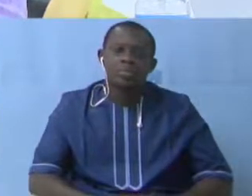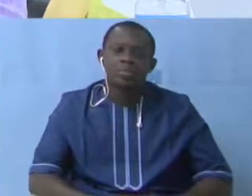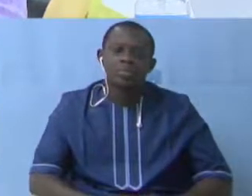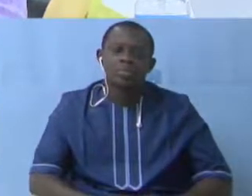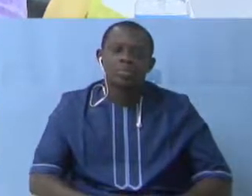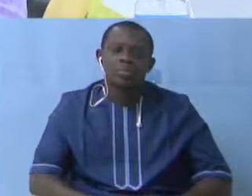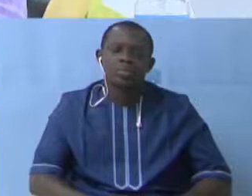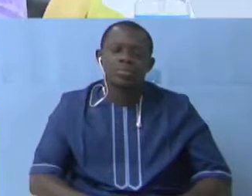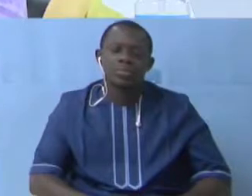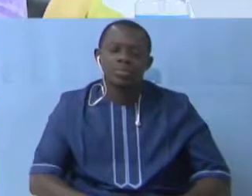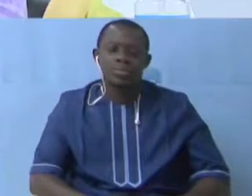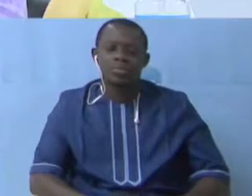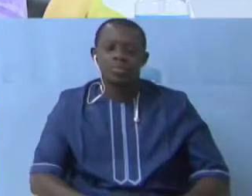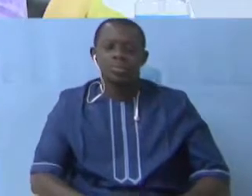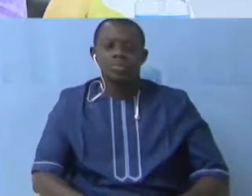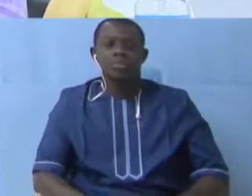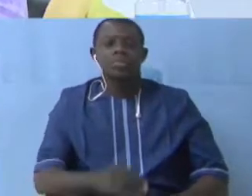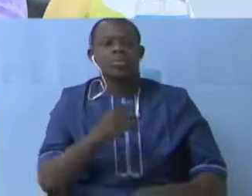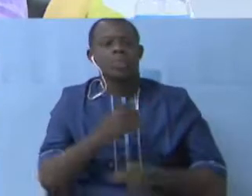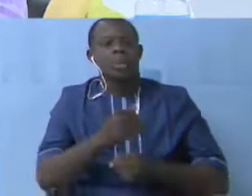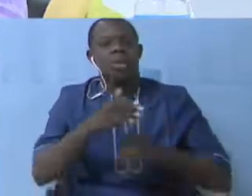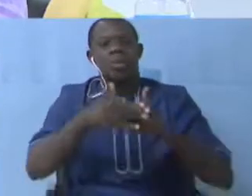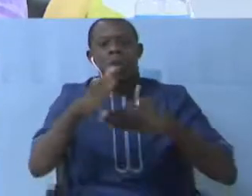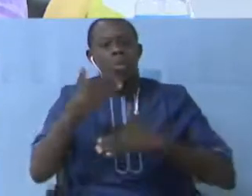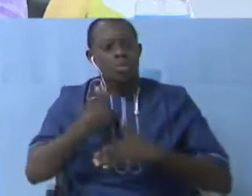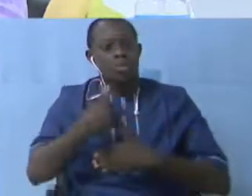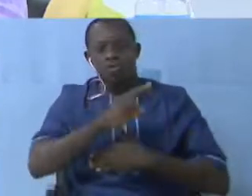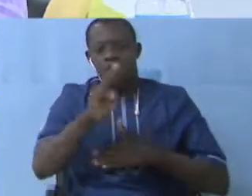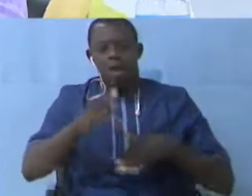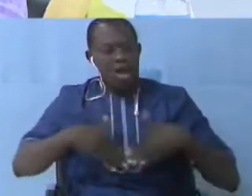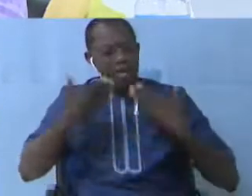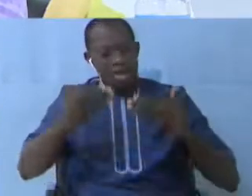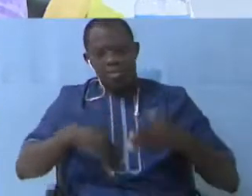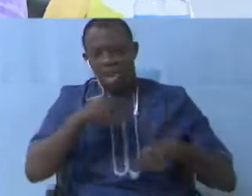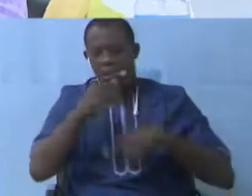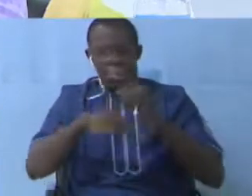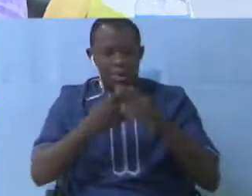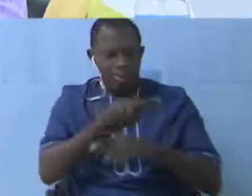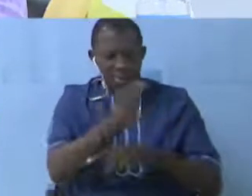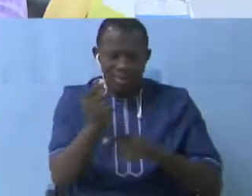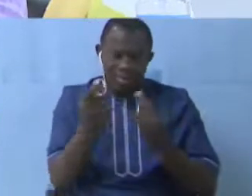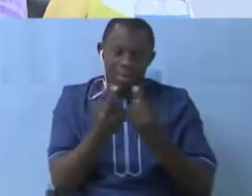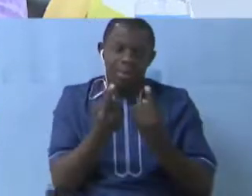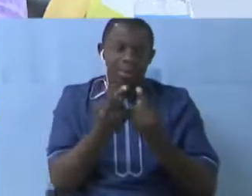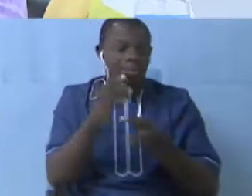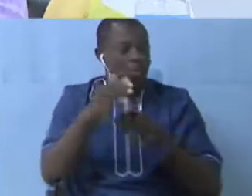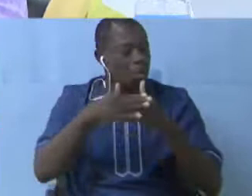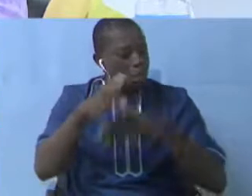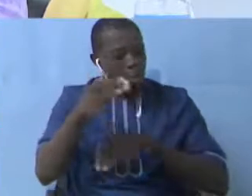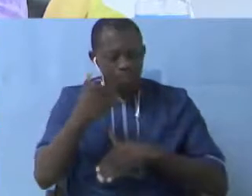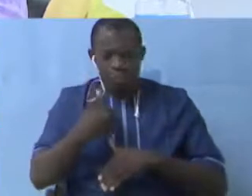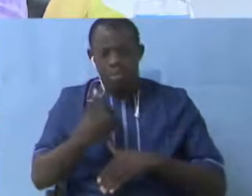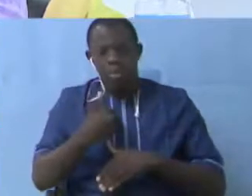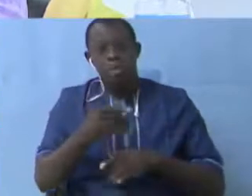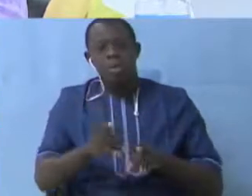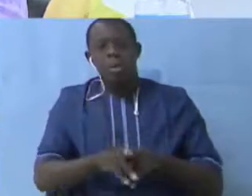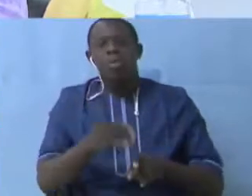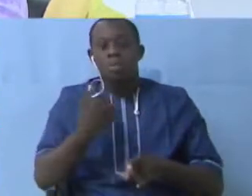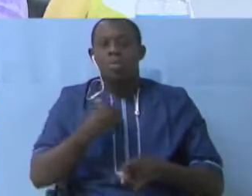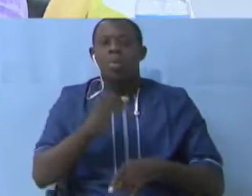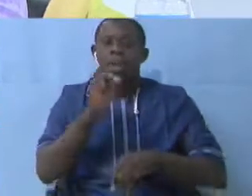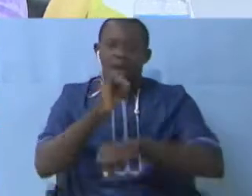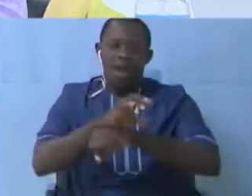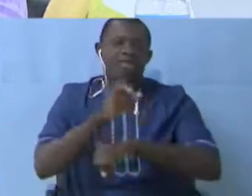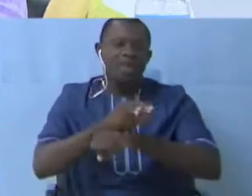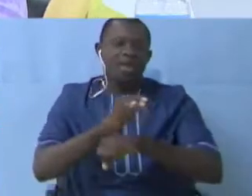kind of appealing to many people. Nekk na nag loo xam ne ni ay xalaati départ la ci ñu bari. So he was well advised, I would